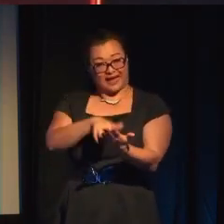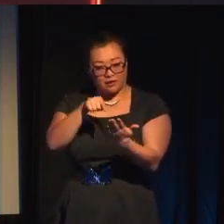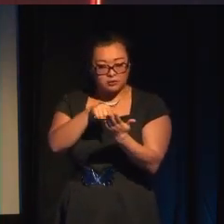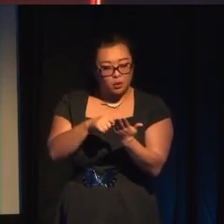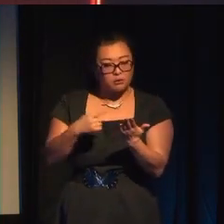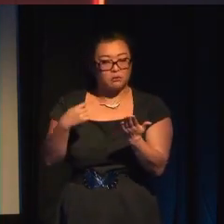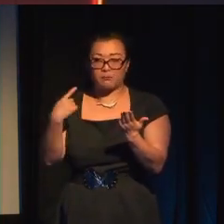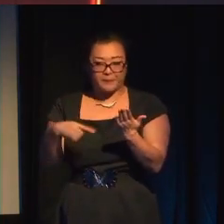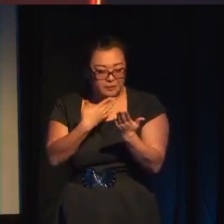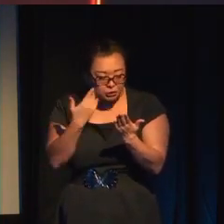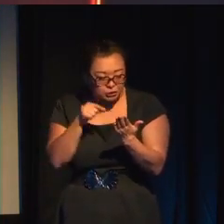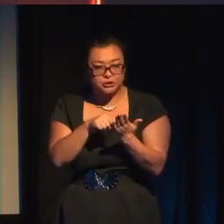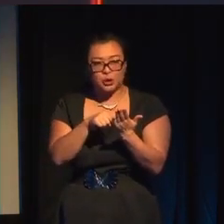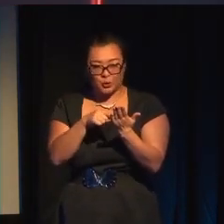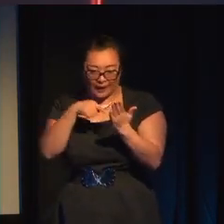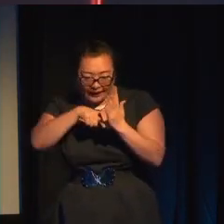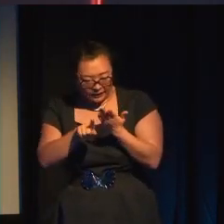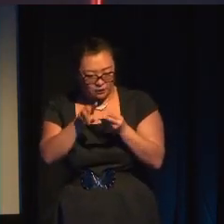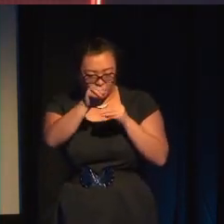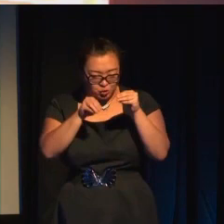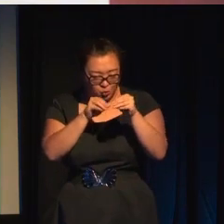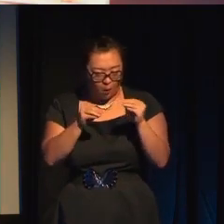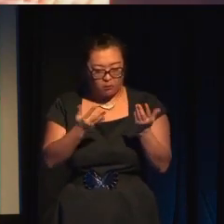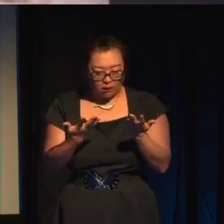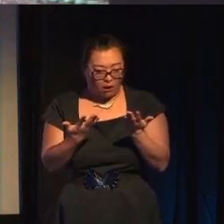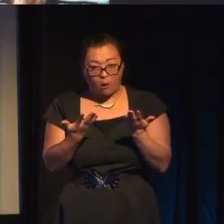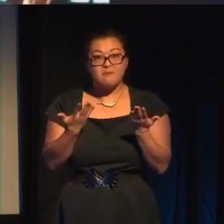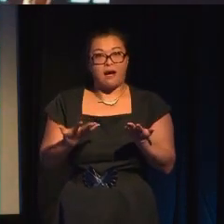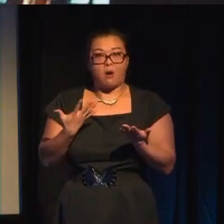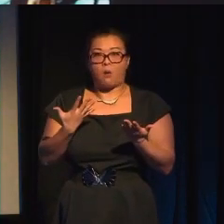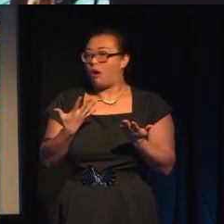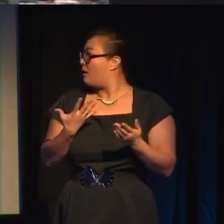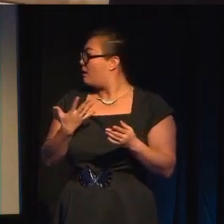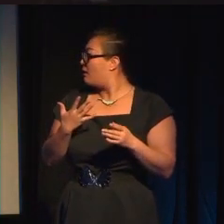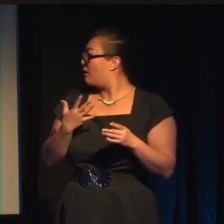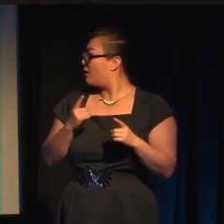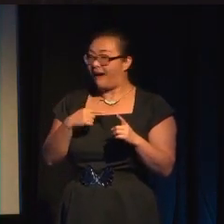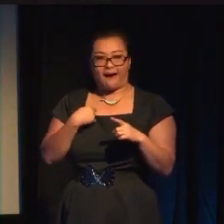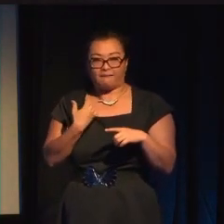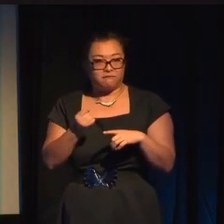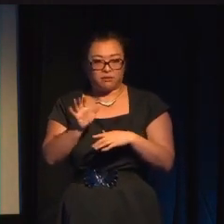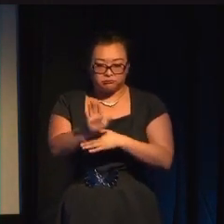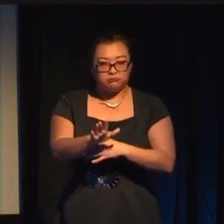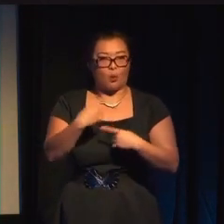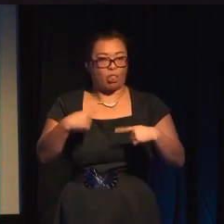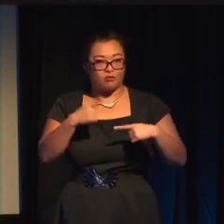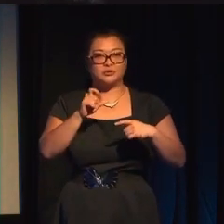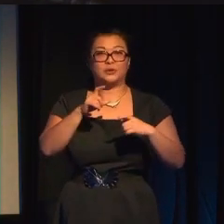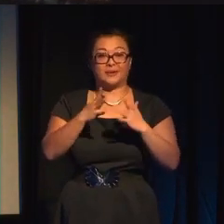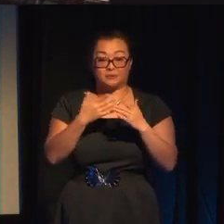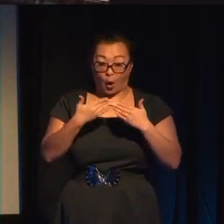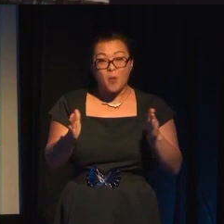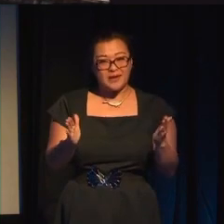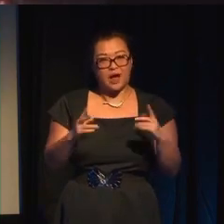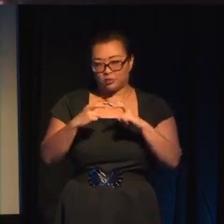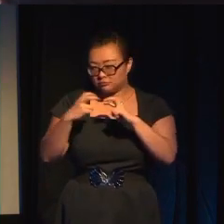swap if you've got authority open. So now I don't have authority, so therefore it does open, and it allows us to cross the bridge. And